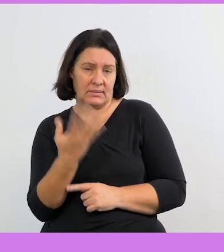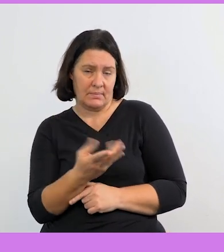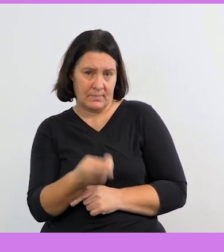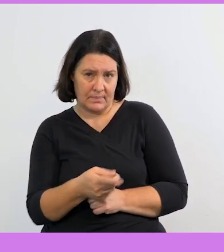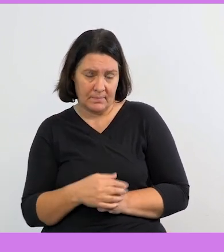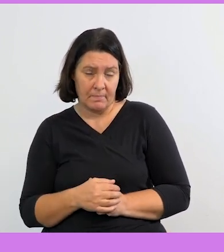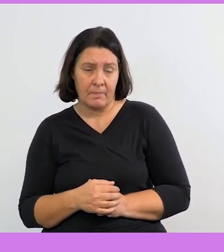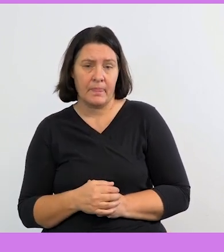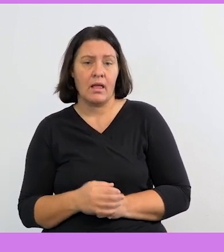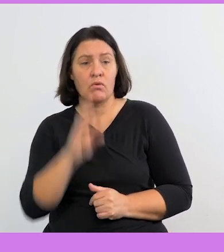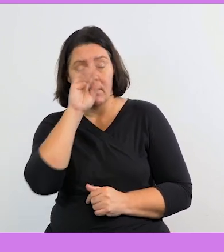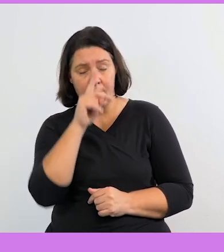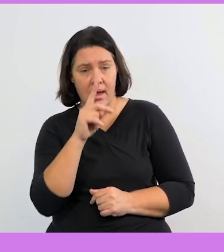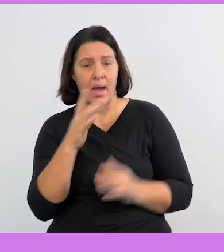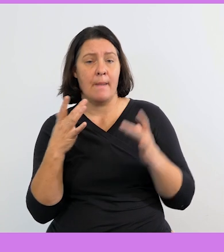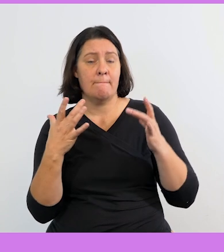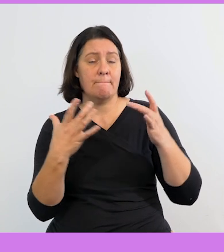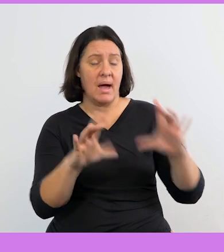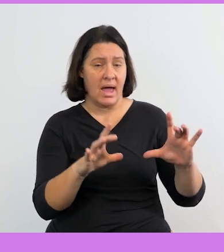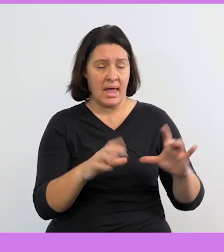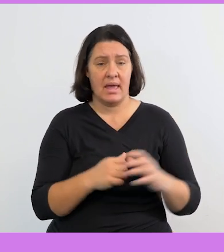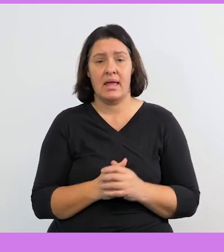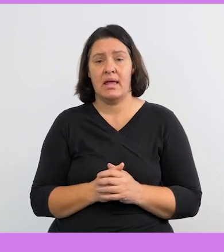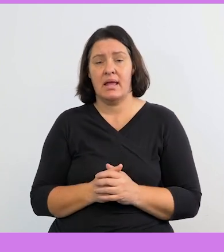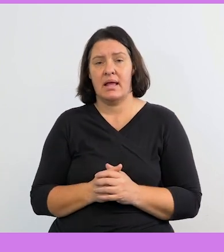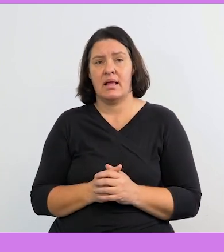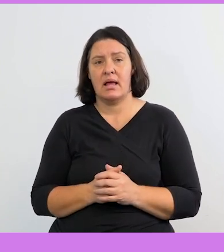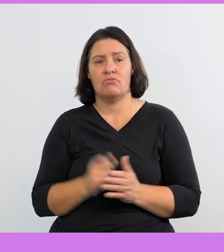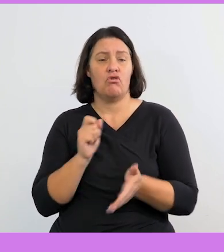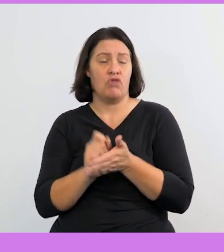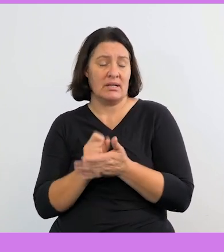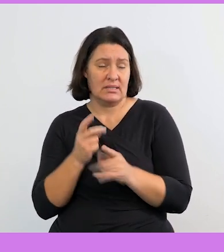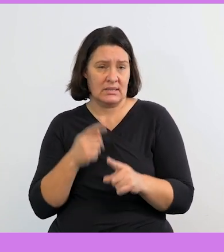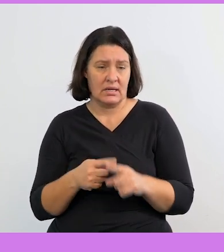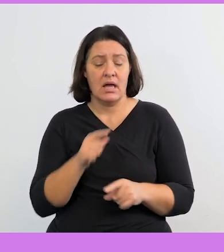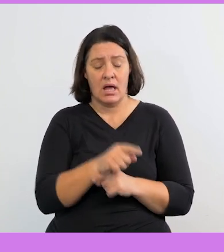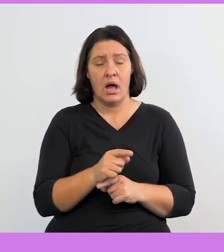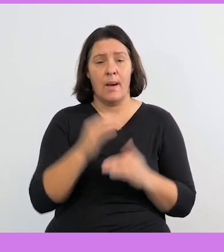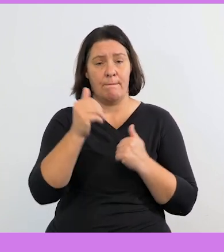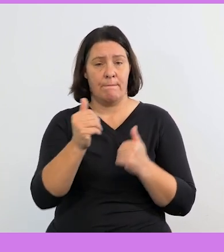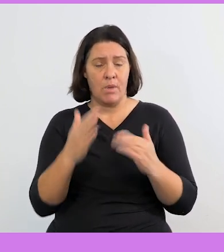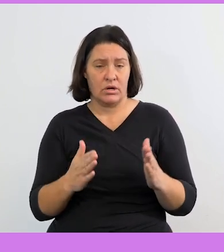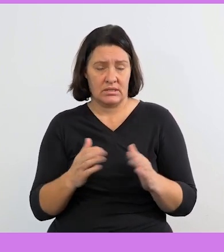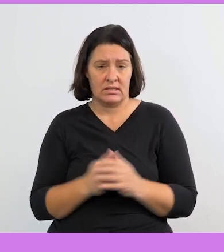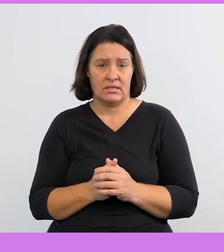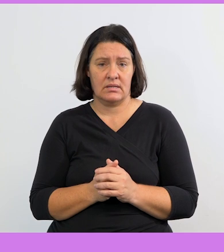here. All right, remember pie chart, and let me quickly write it down. This is a